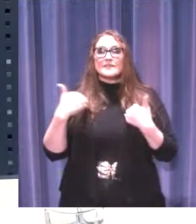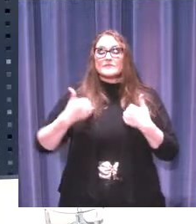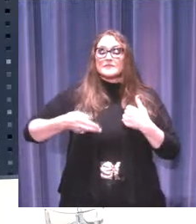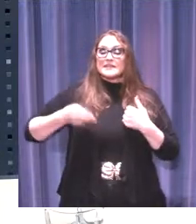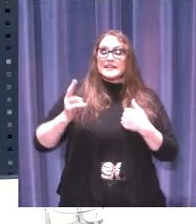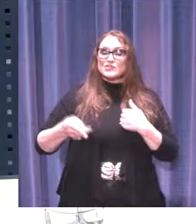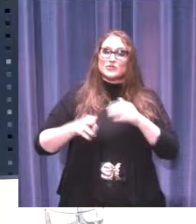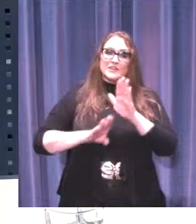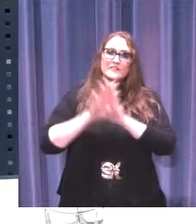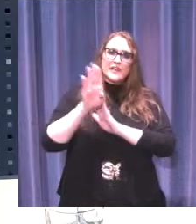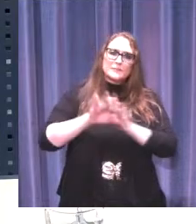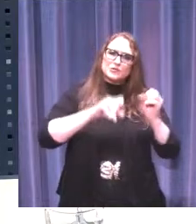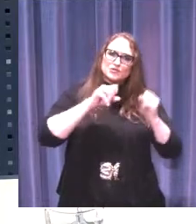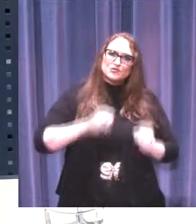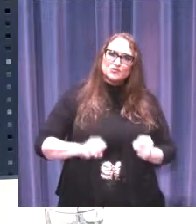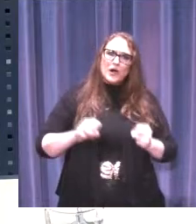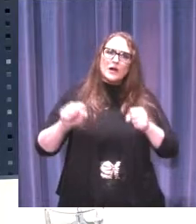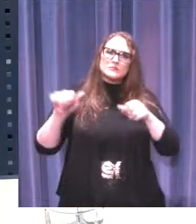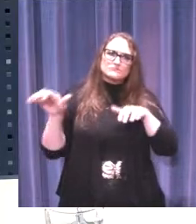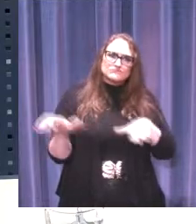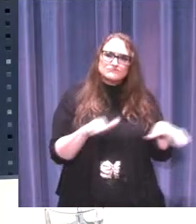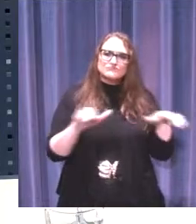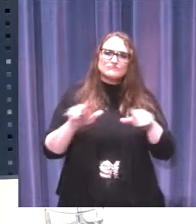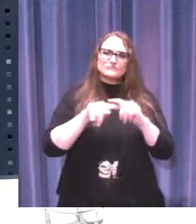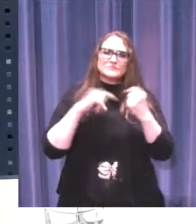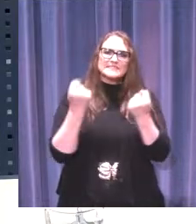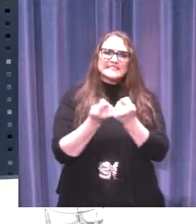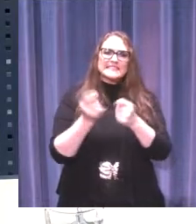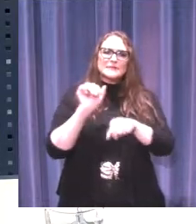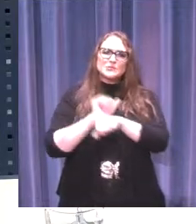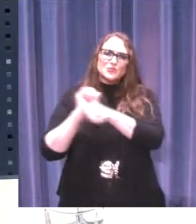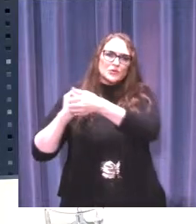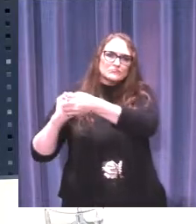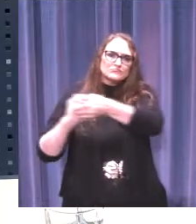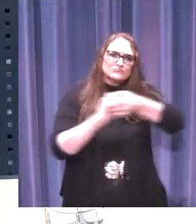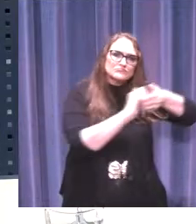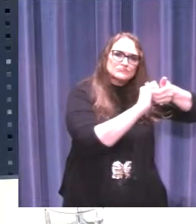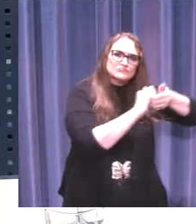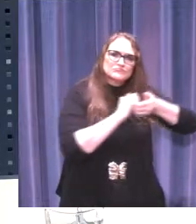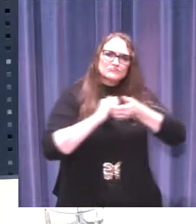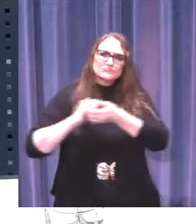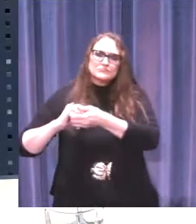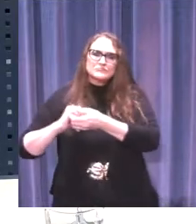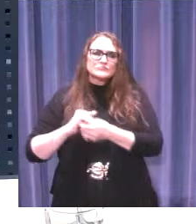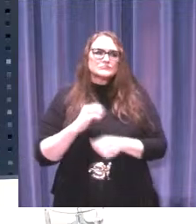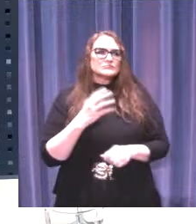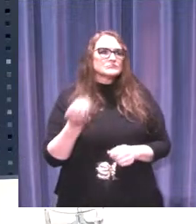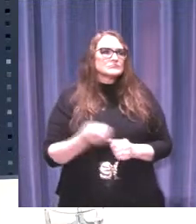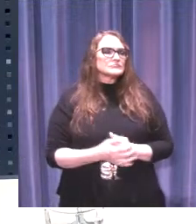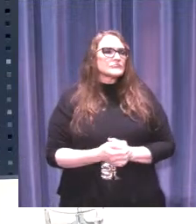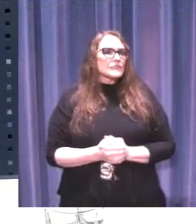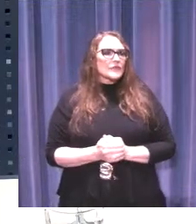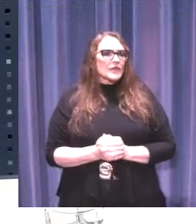developing strong performing teams that are collaborative and